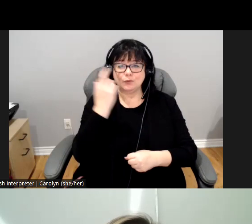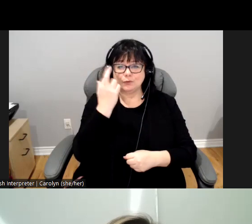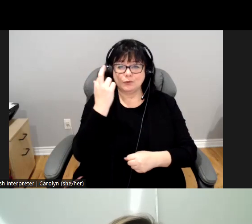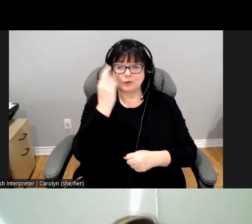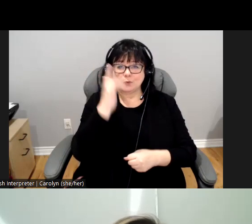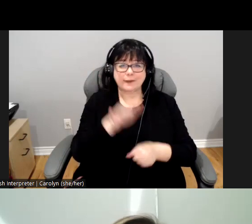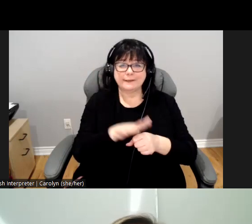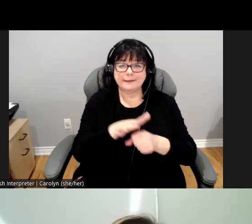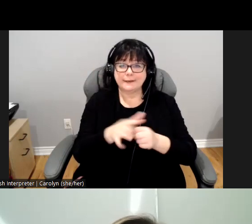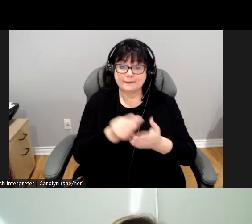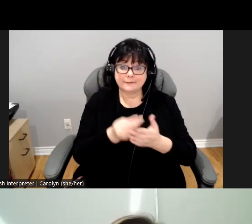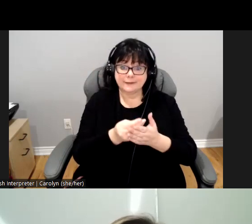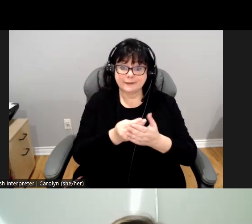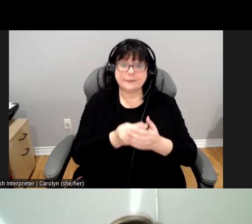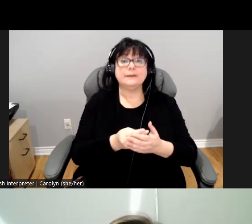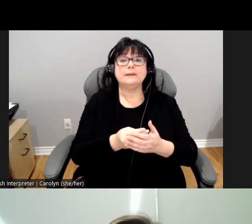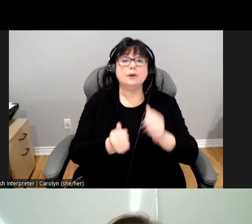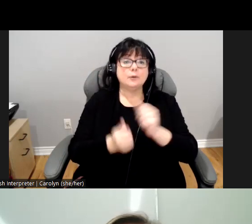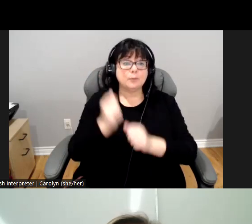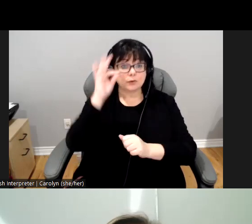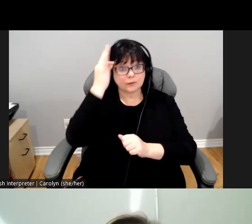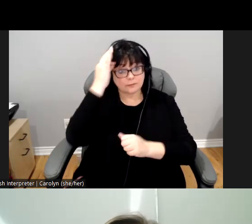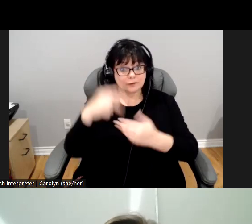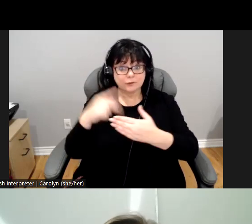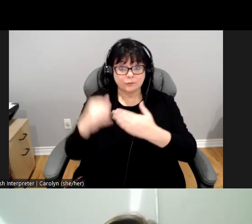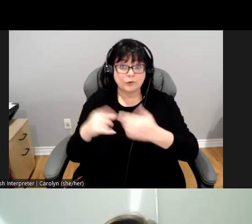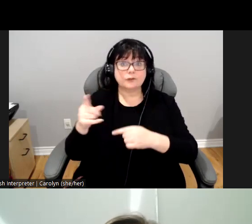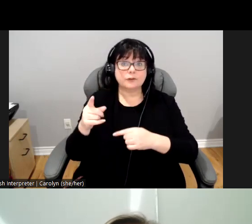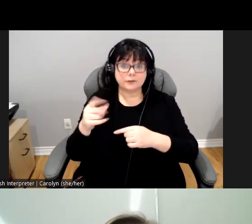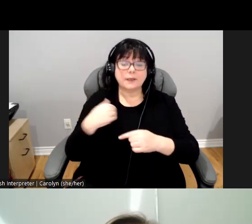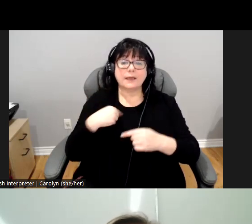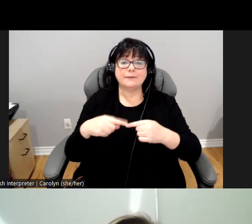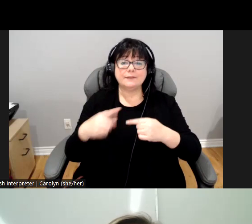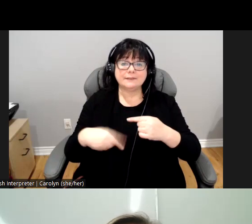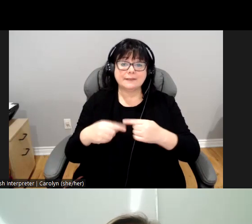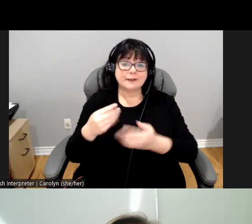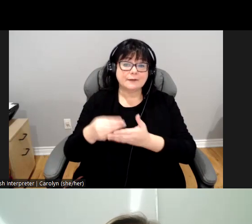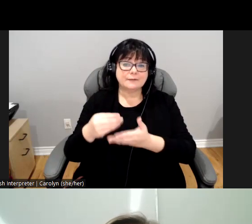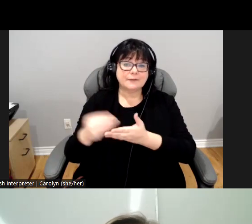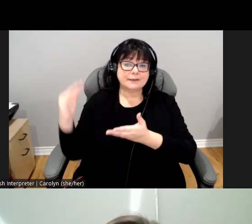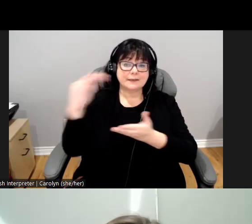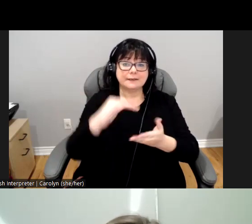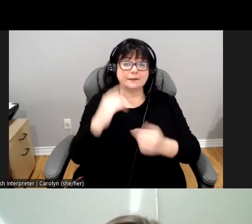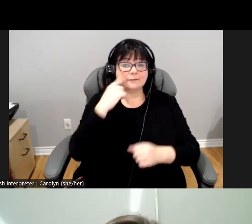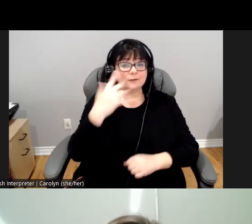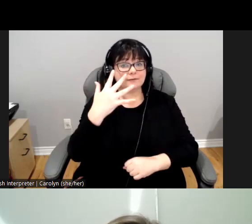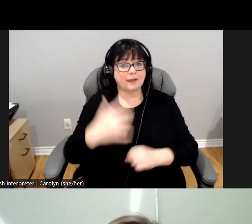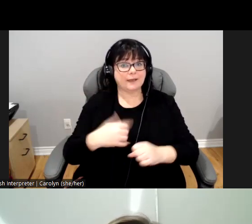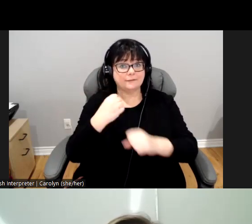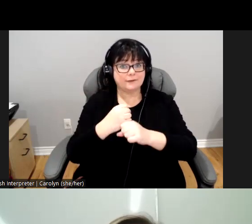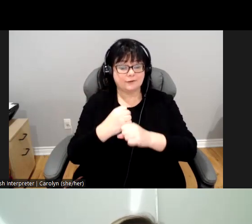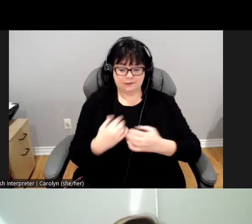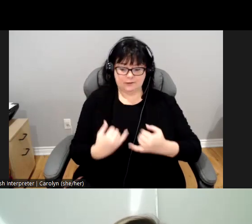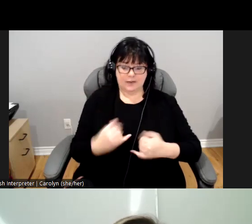federal projects are funded on a 5-year funding cycle. So we're in year 4 of 5 years right